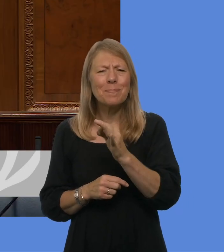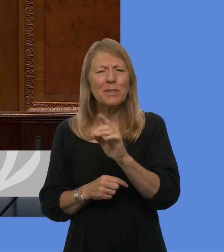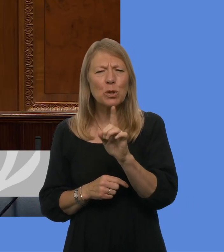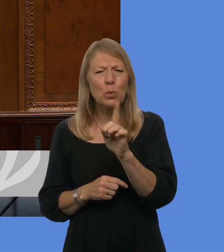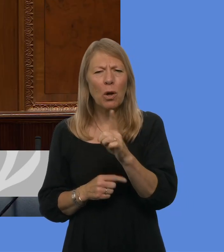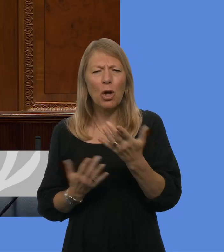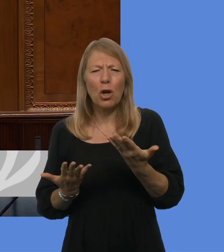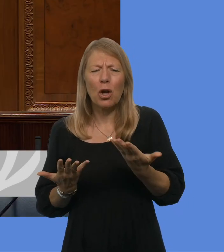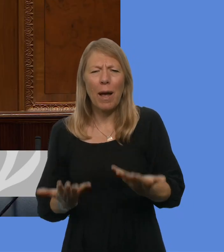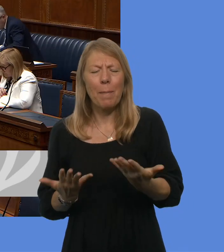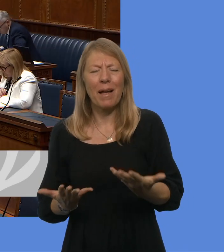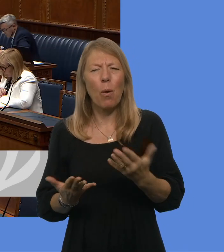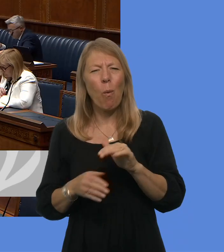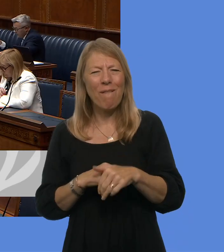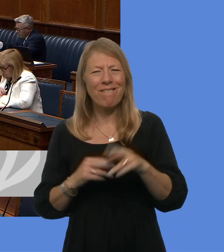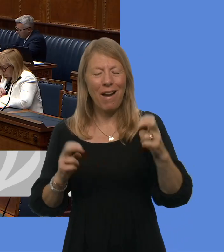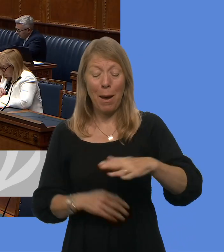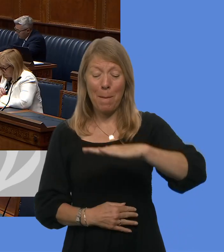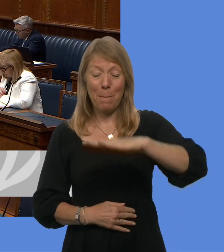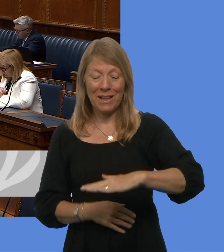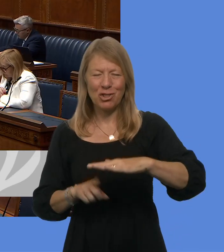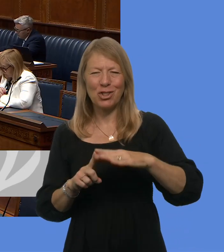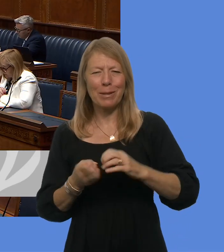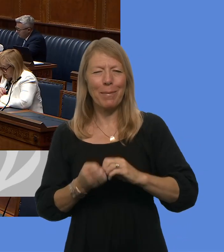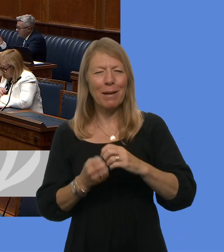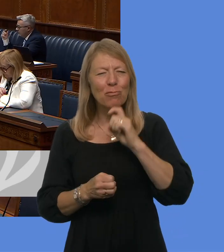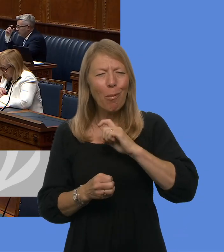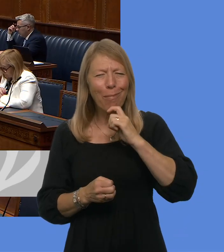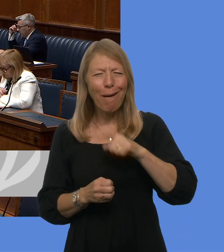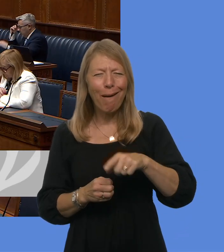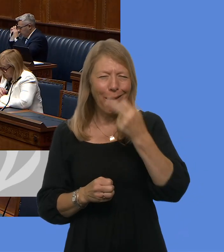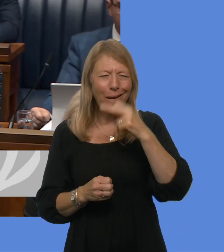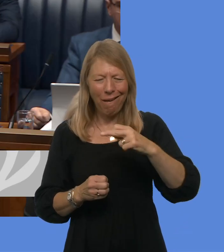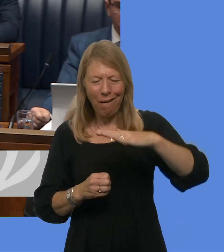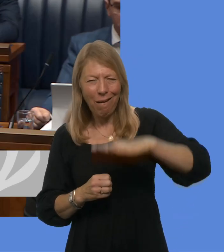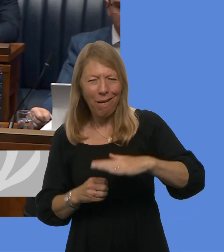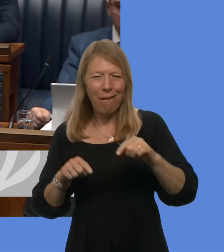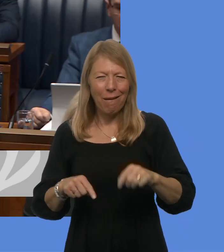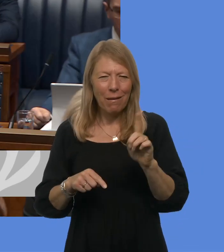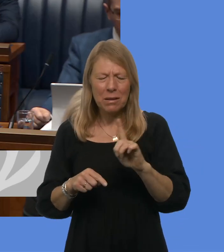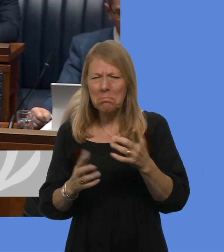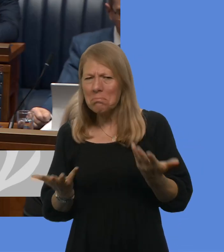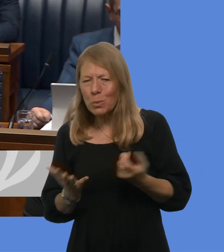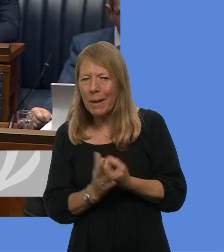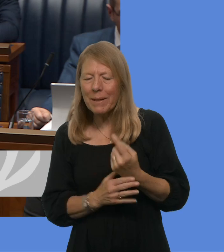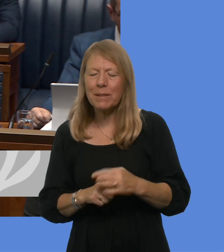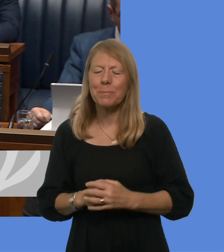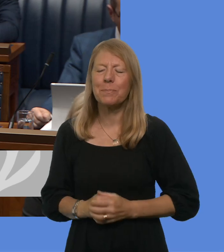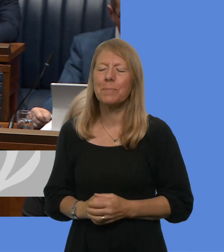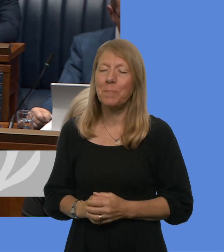synthetic pitch provision? Minister. Well, can I thank the member for that question, and I know he has